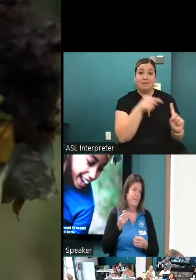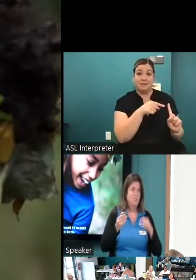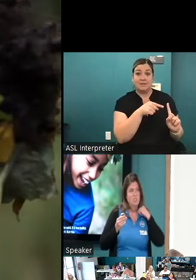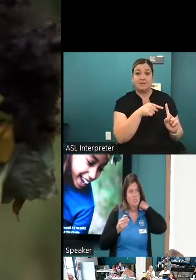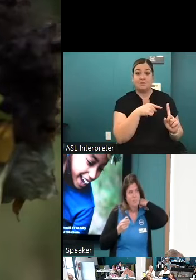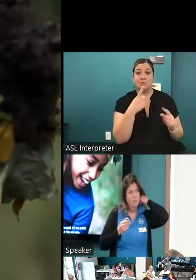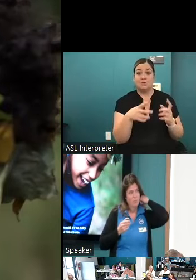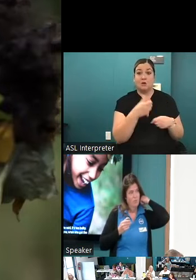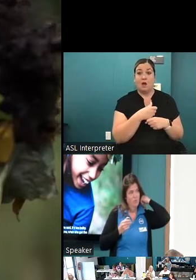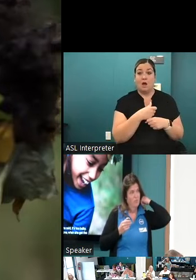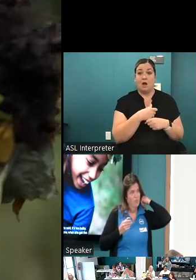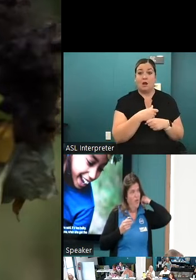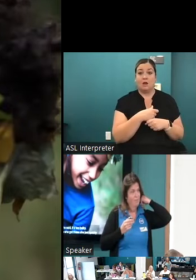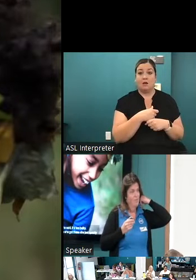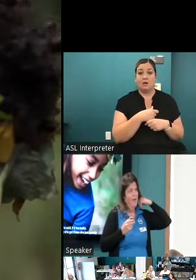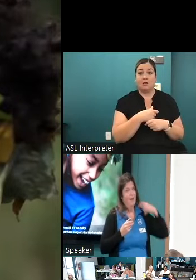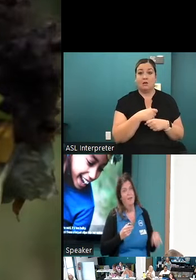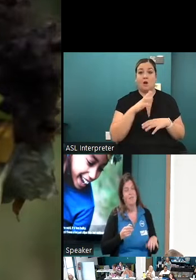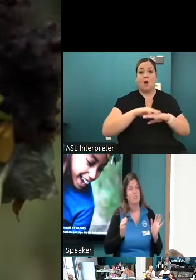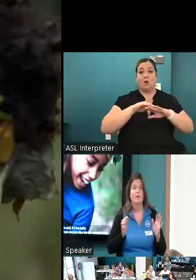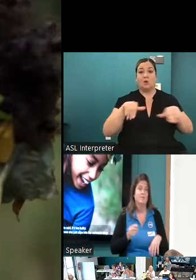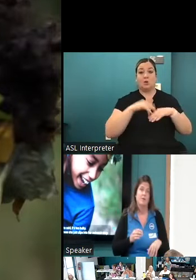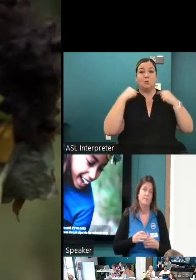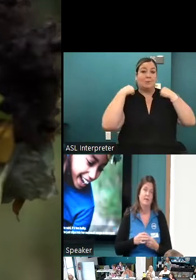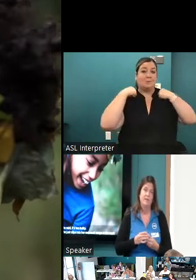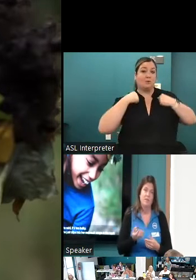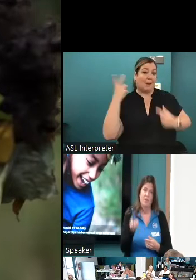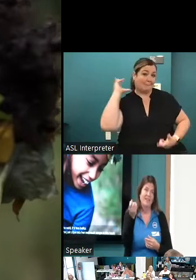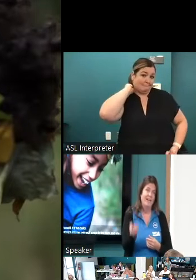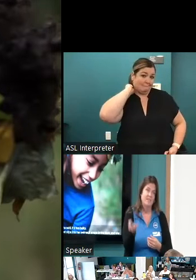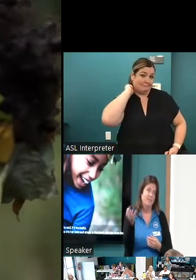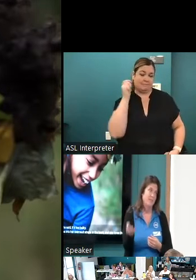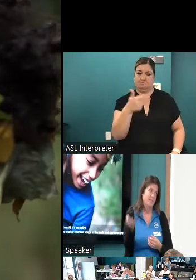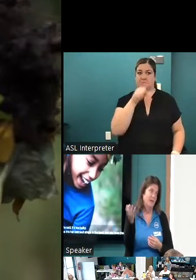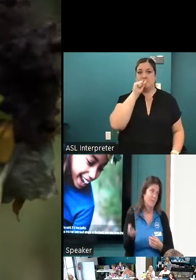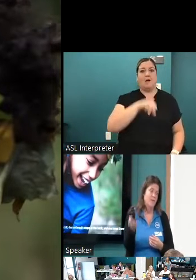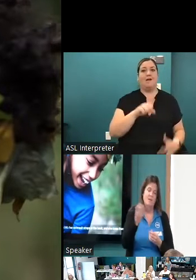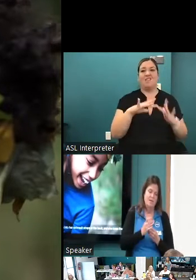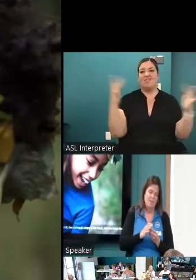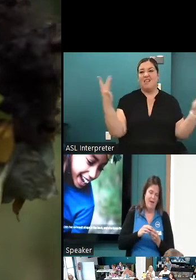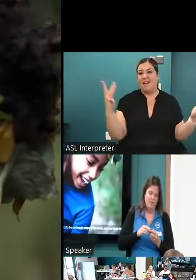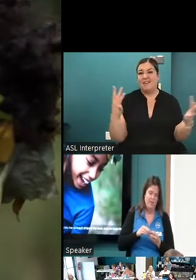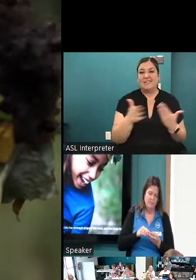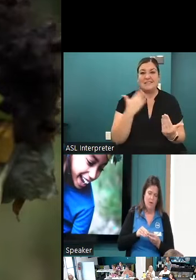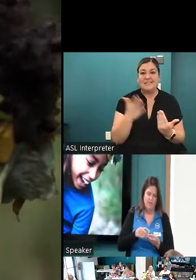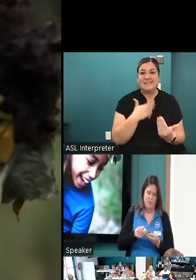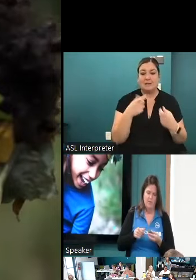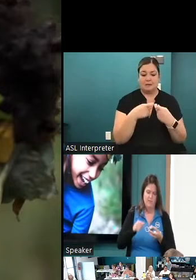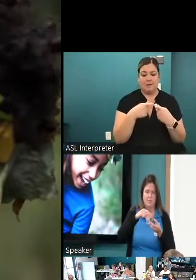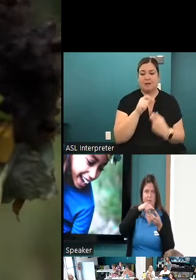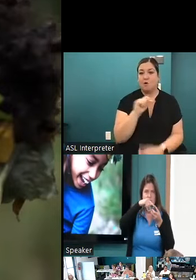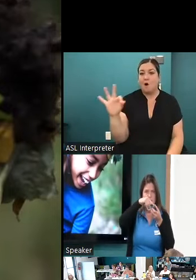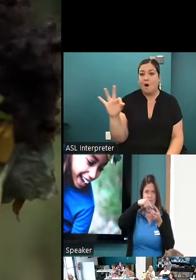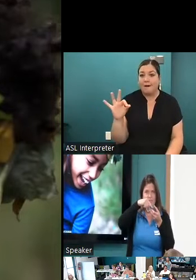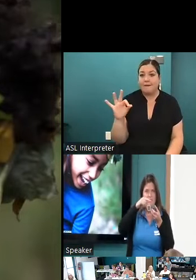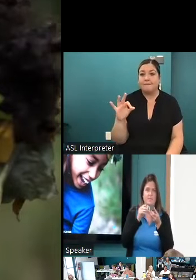got these, she just clips into her swimsuit straps in the back, and she loves them. They're very light if you picked it up. The battery comes off the